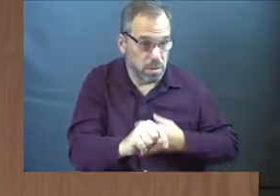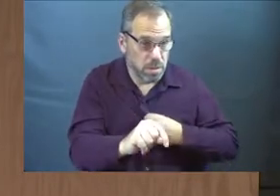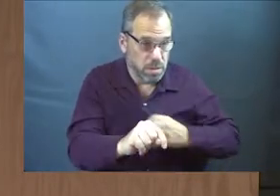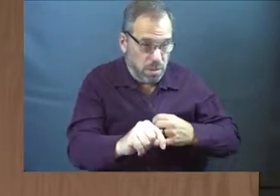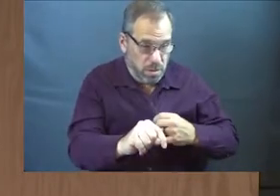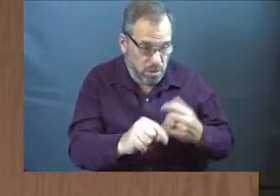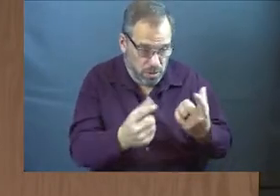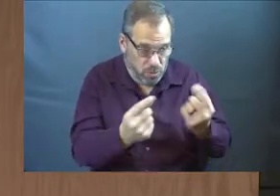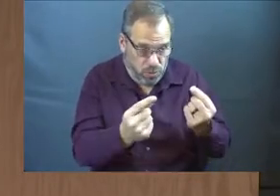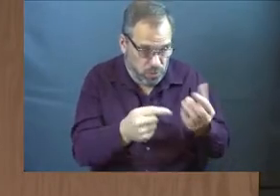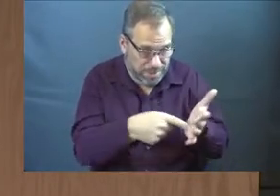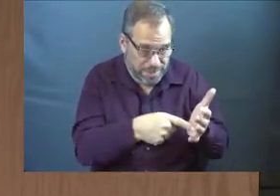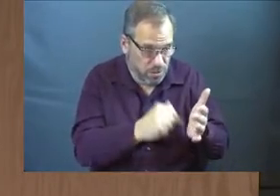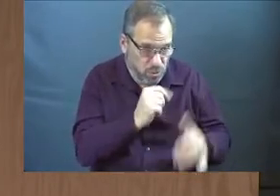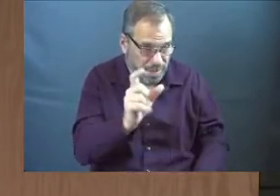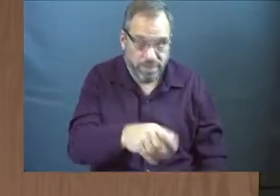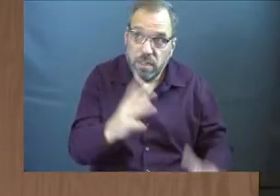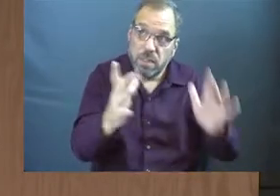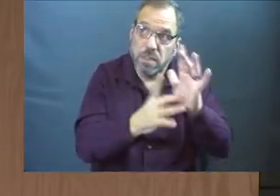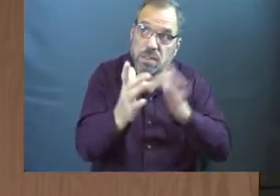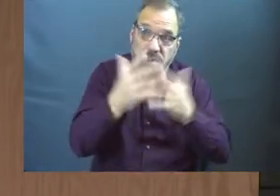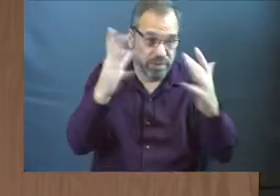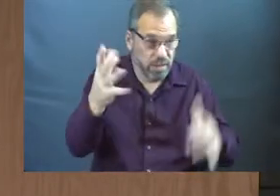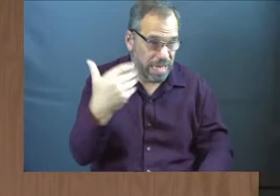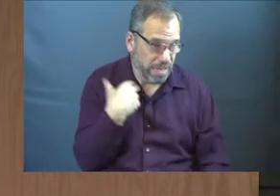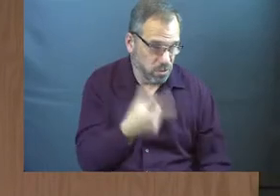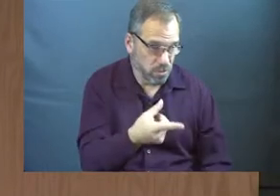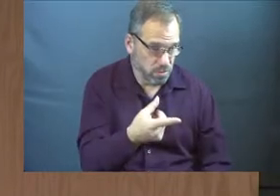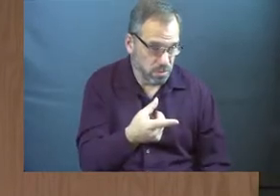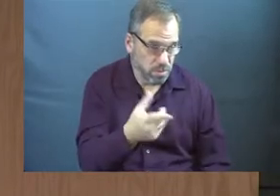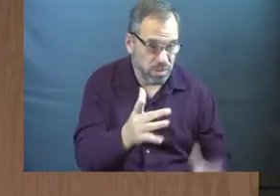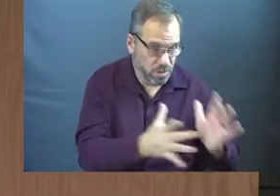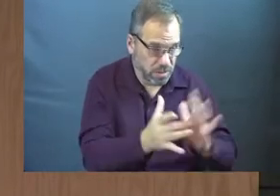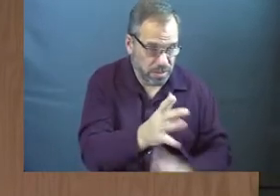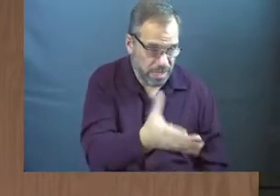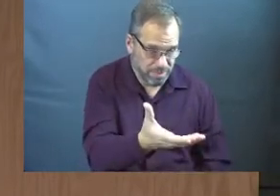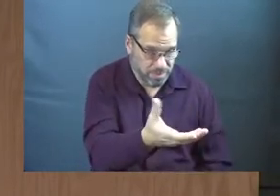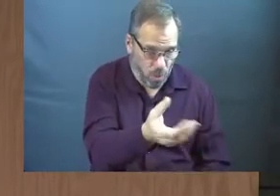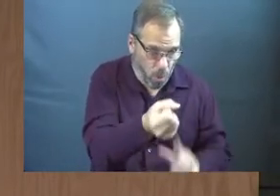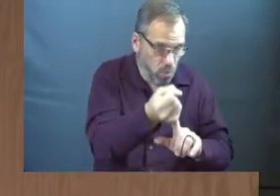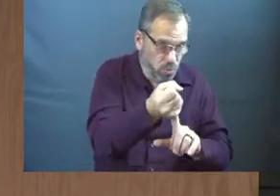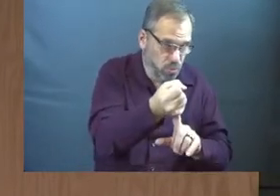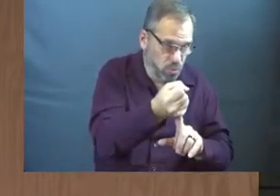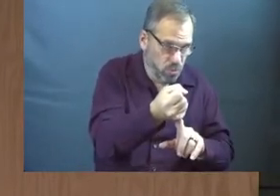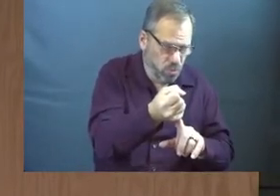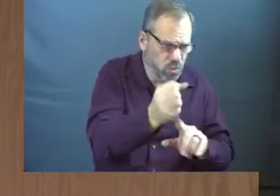don't have to do any of this stuff because Jesus has got you. So don't.